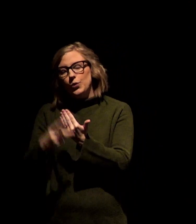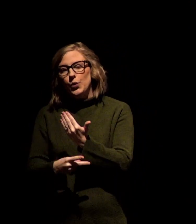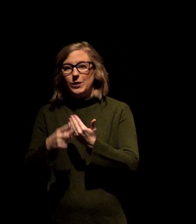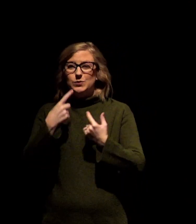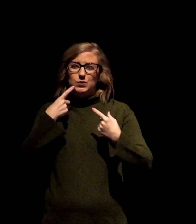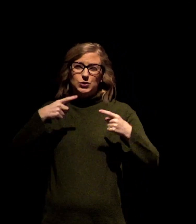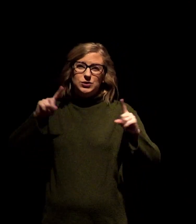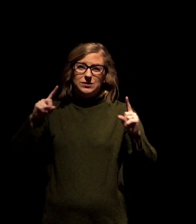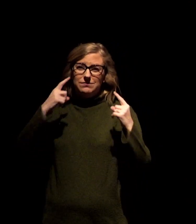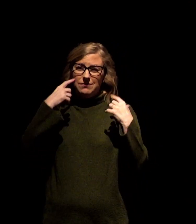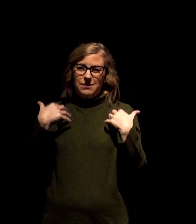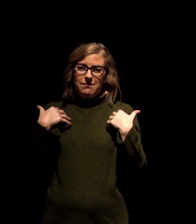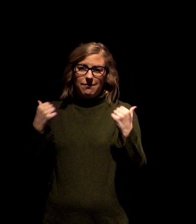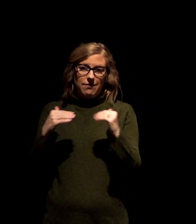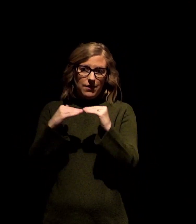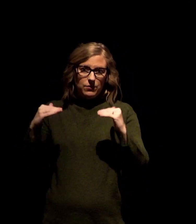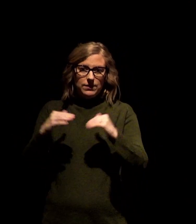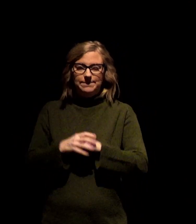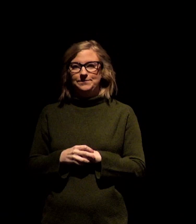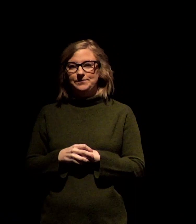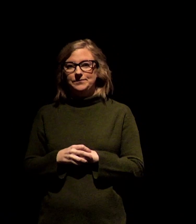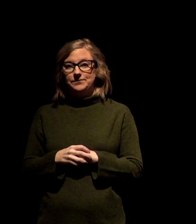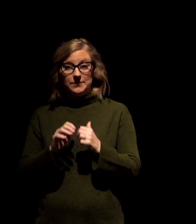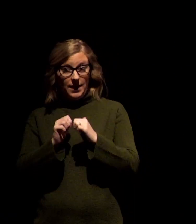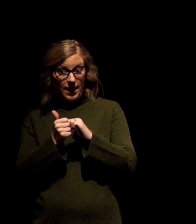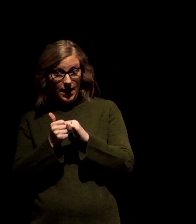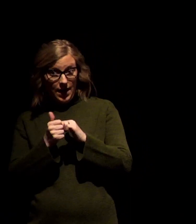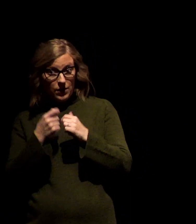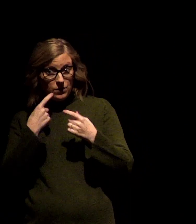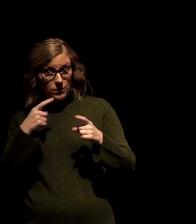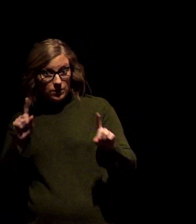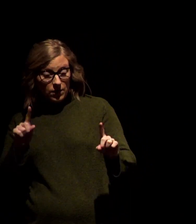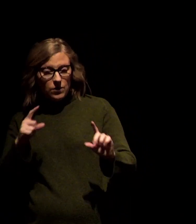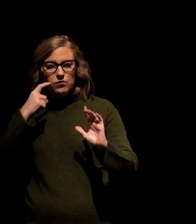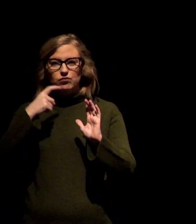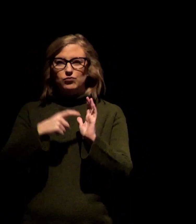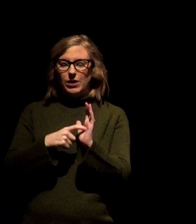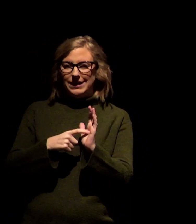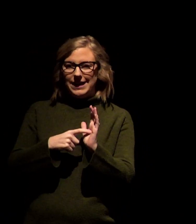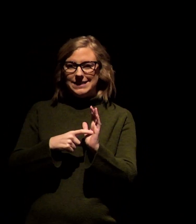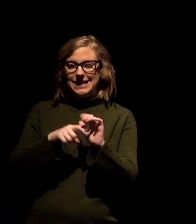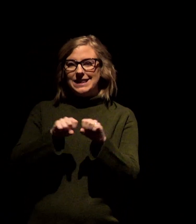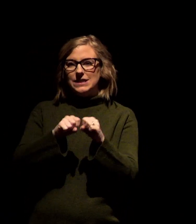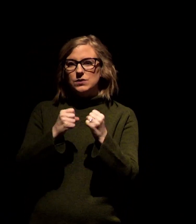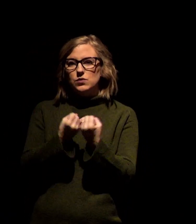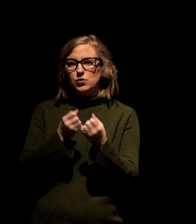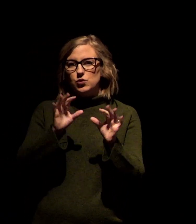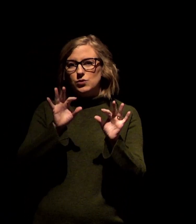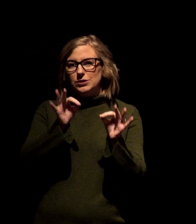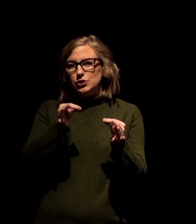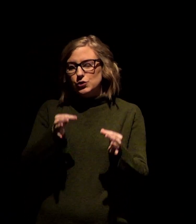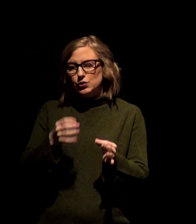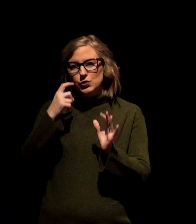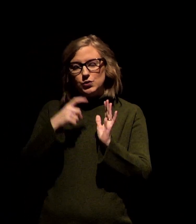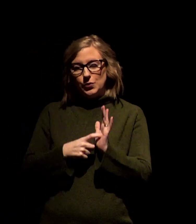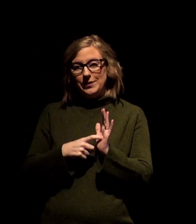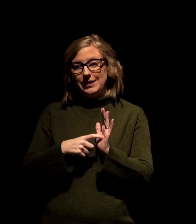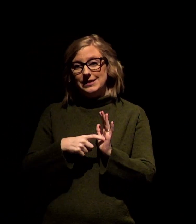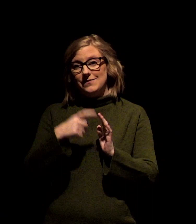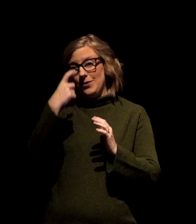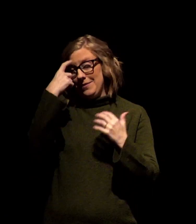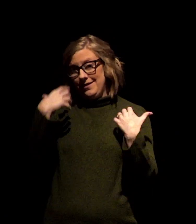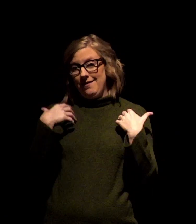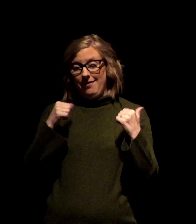mental health equity. We can do this by recognizing the social determinants of mental health inequity and barriers to care